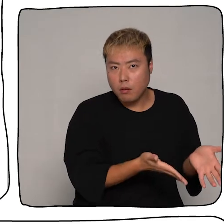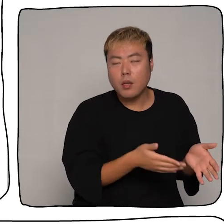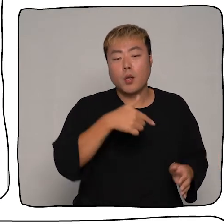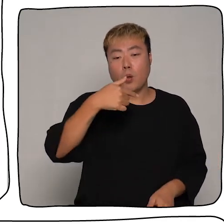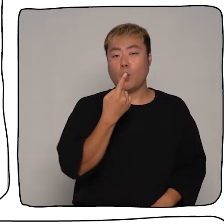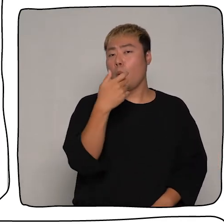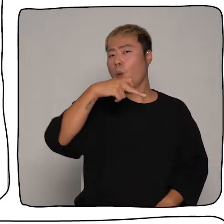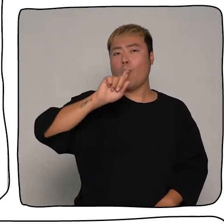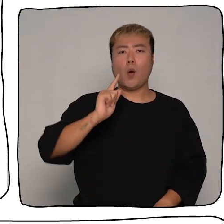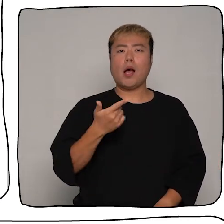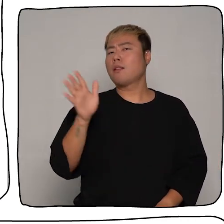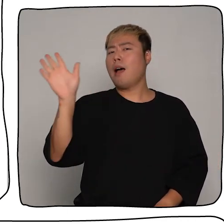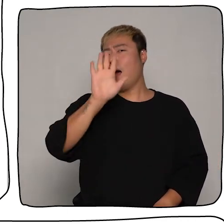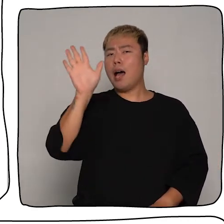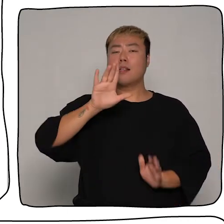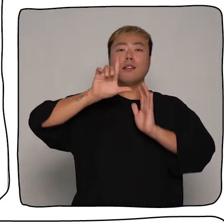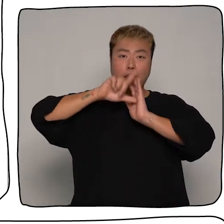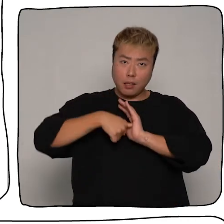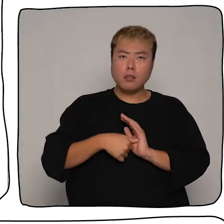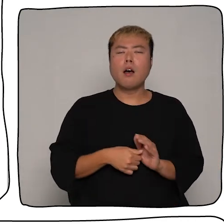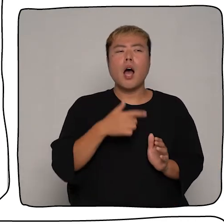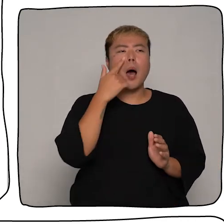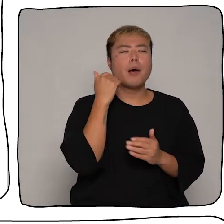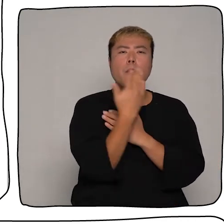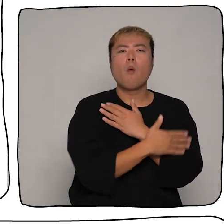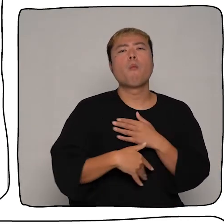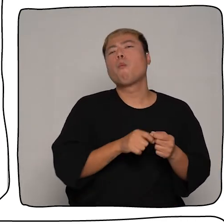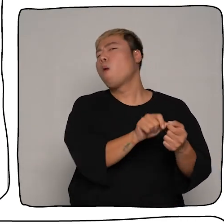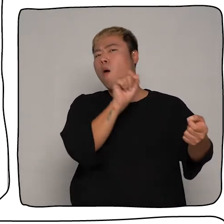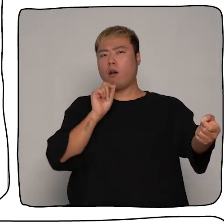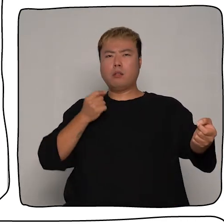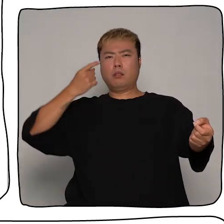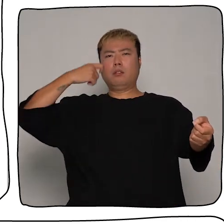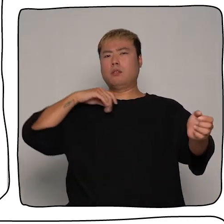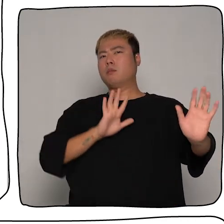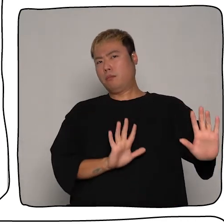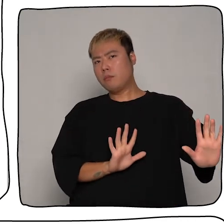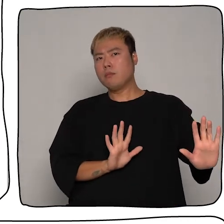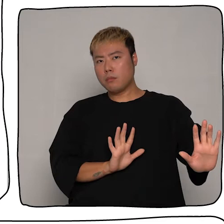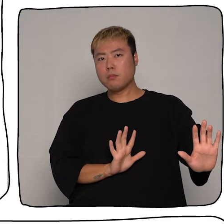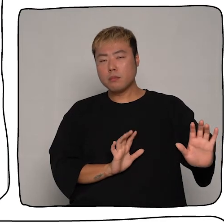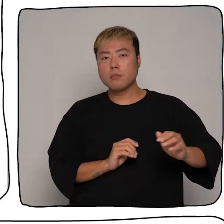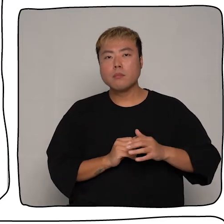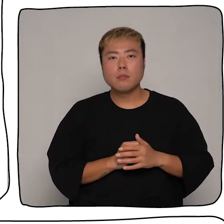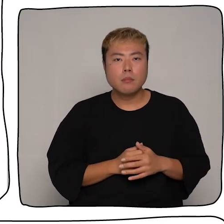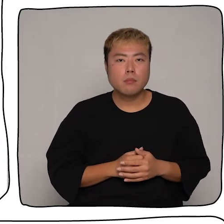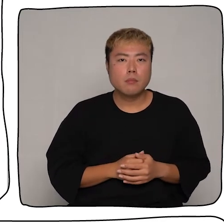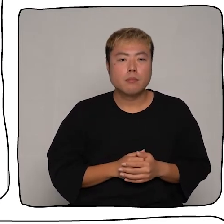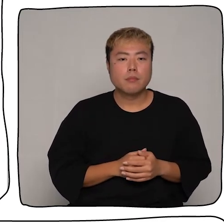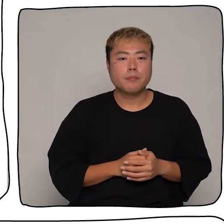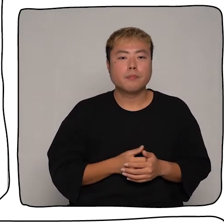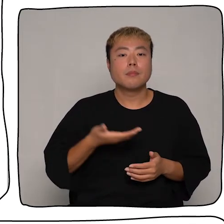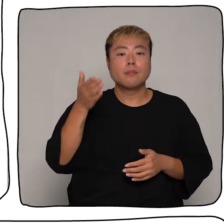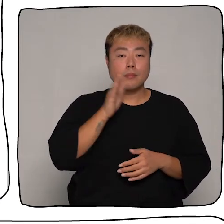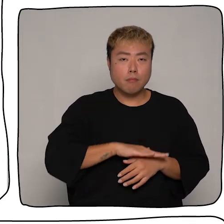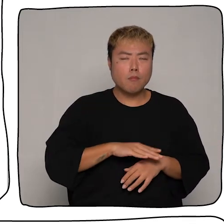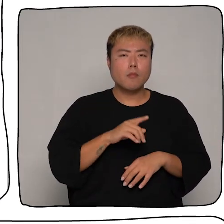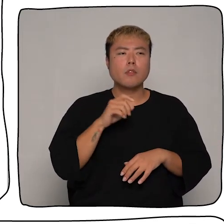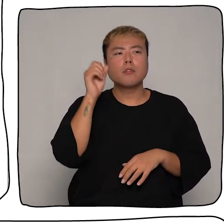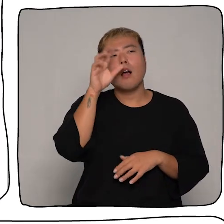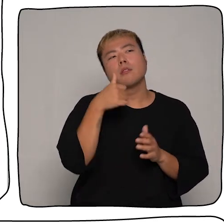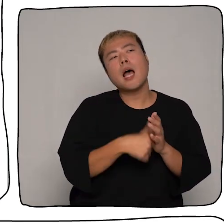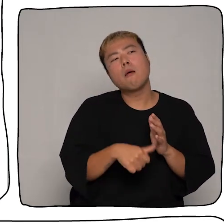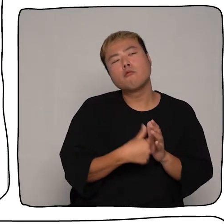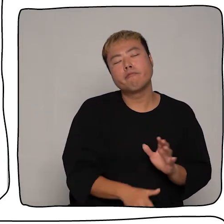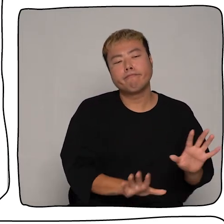Before performing no kan, he felt distant toward his father's body. He felt